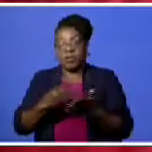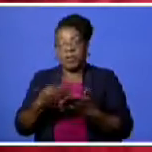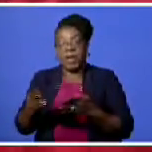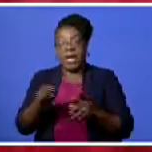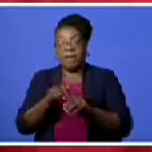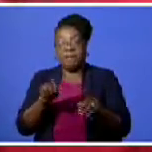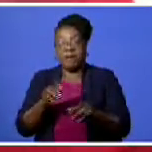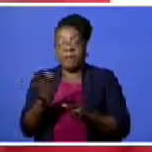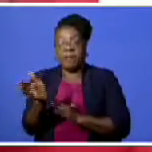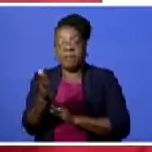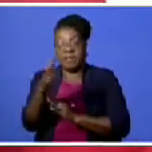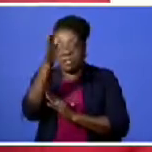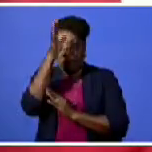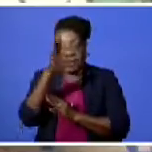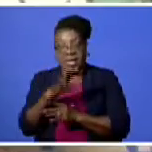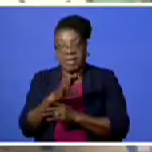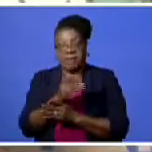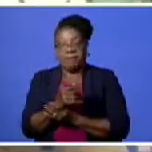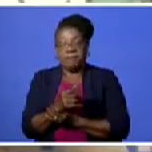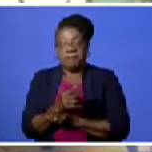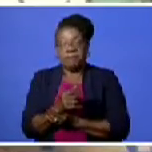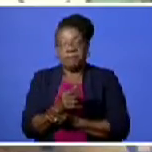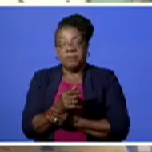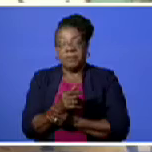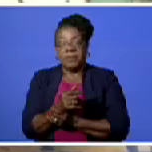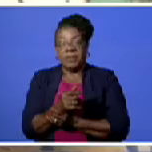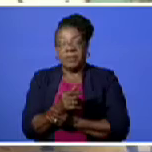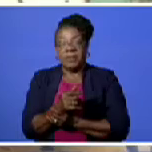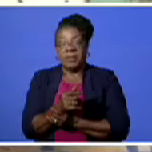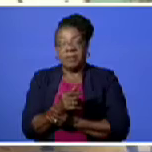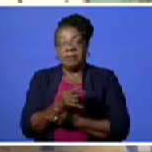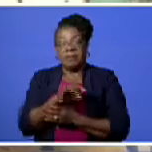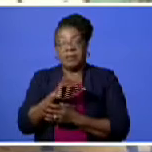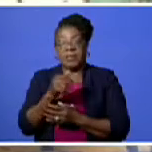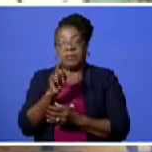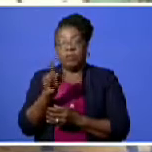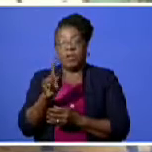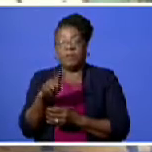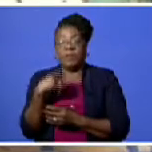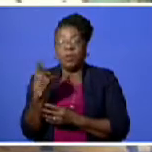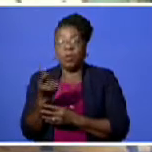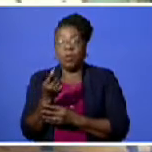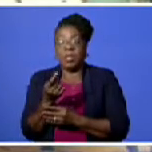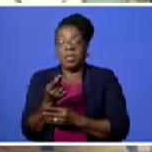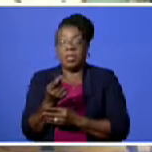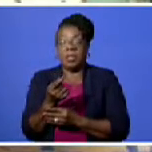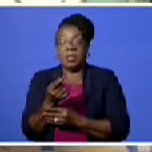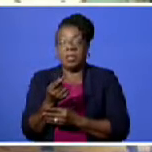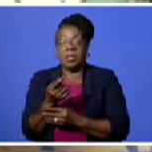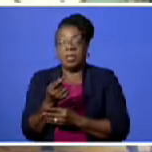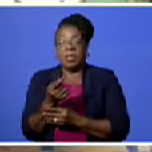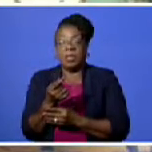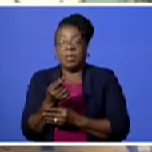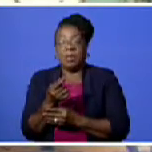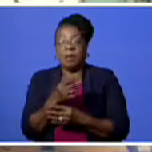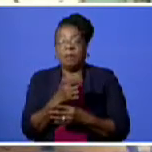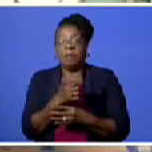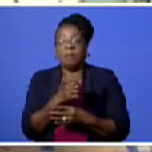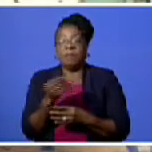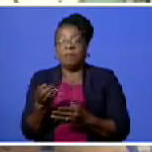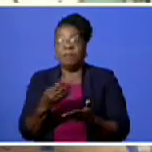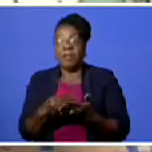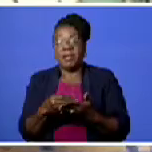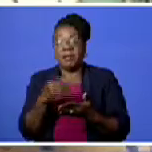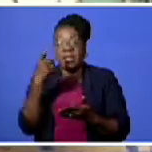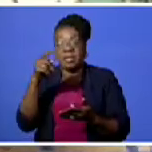are selling our lobsters, that'll be the only, I guess, one of the only sort of foreign income that